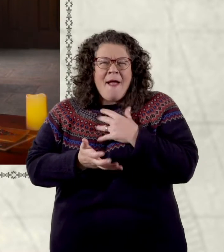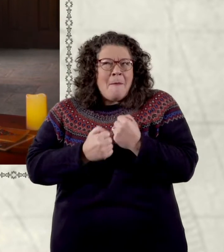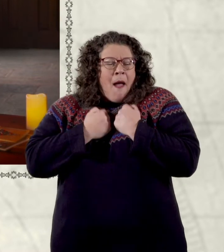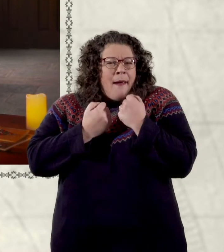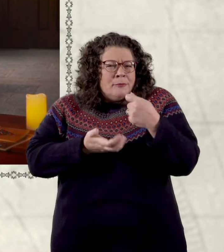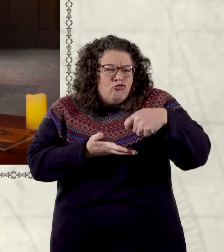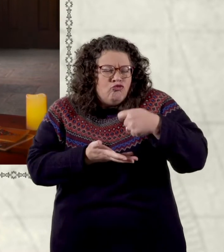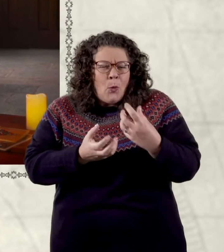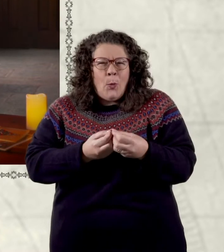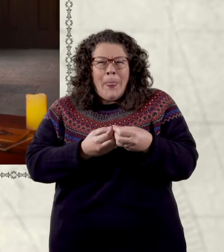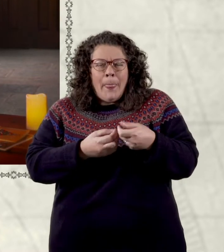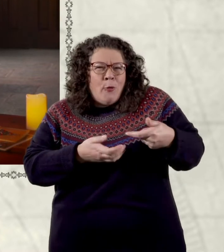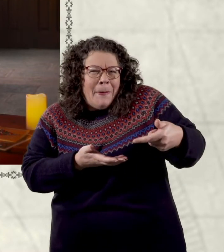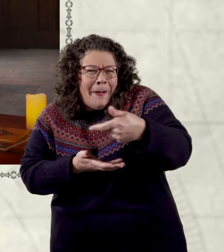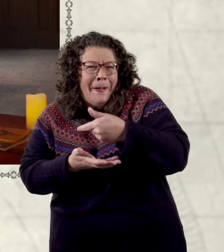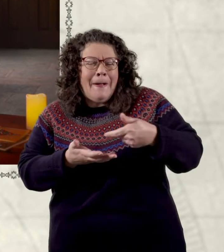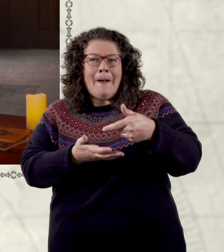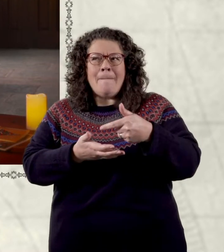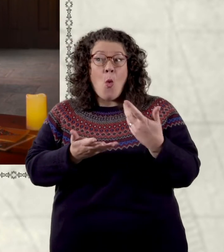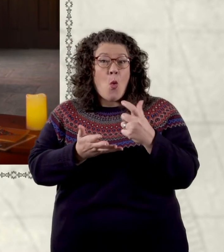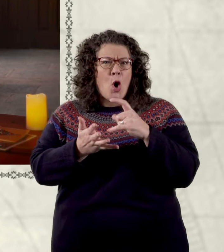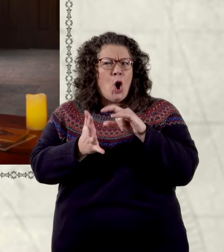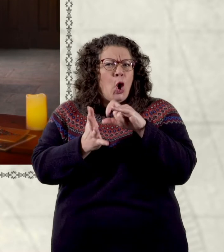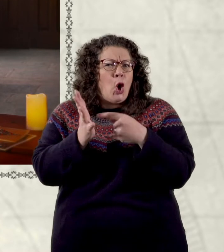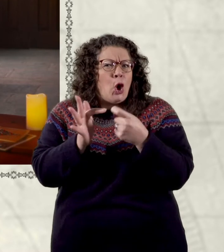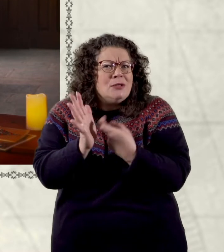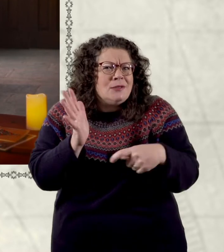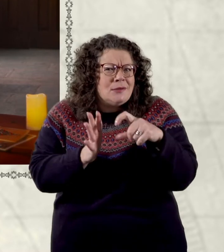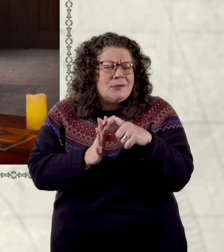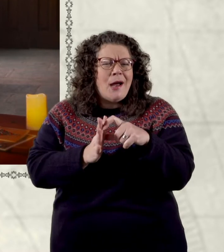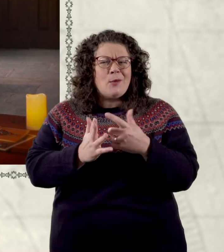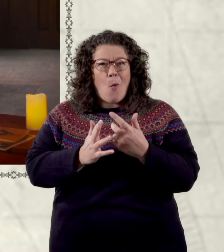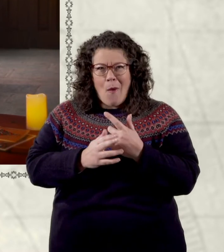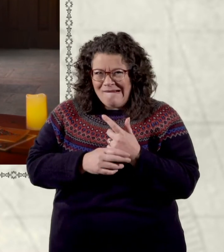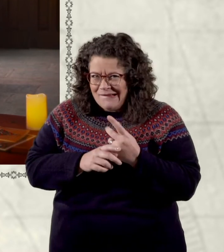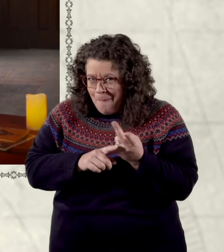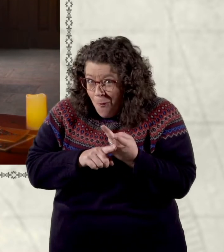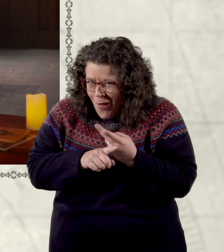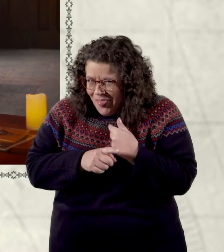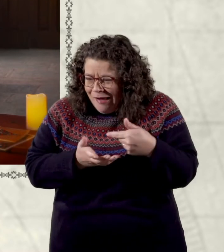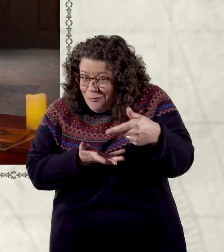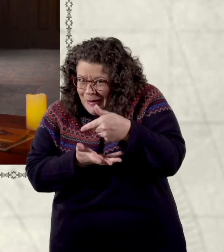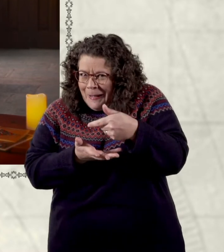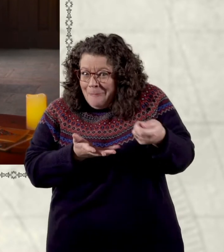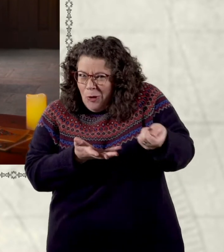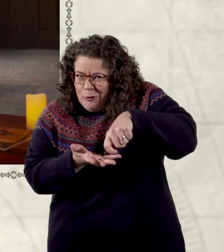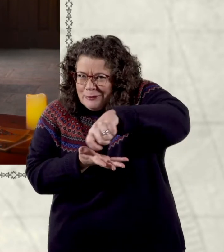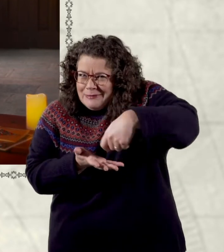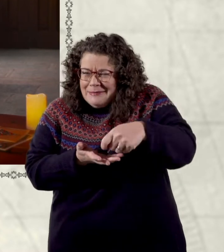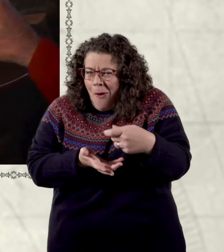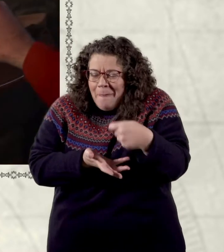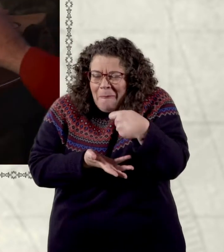with cream, or with custard, or, better still, both.